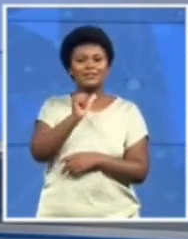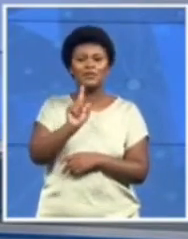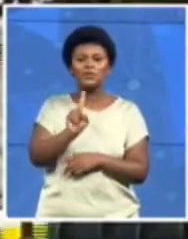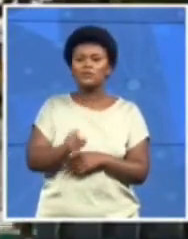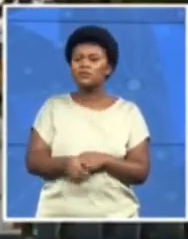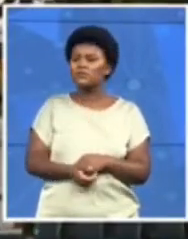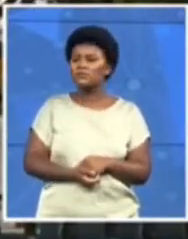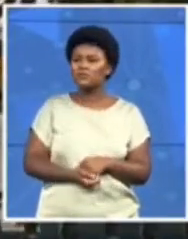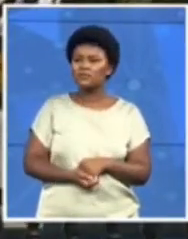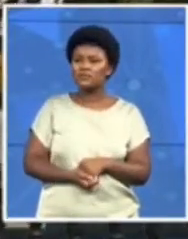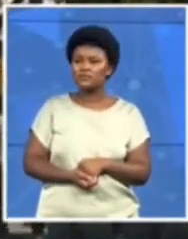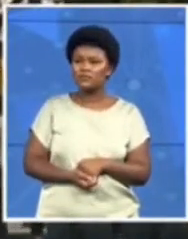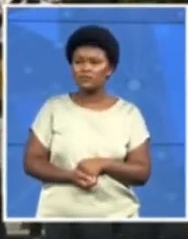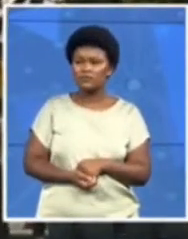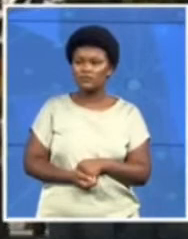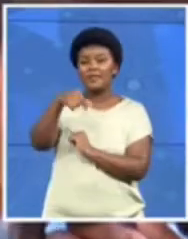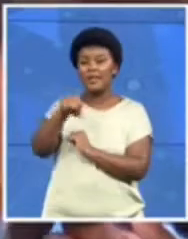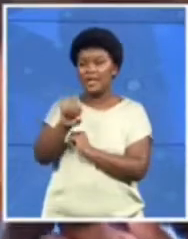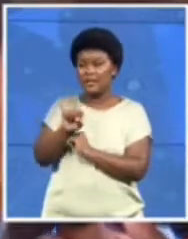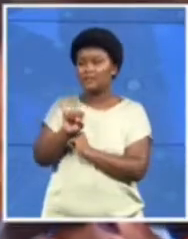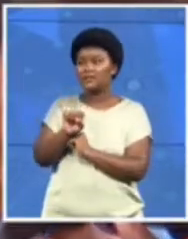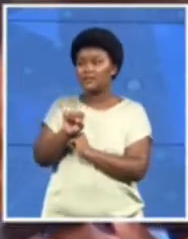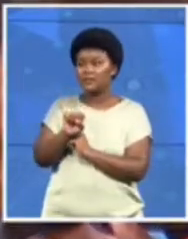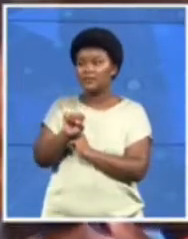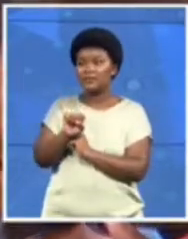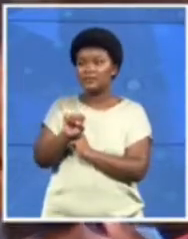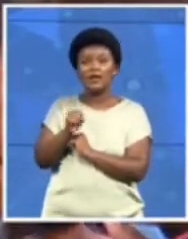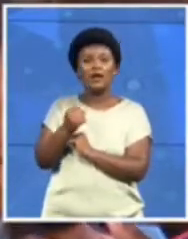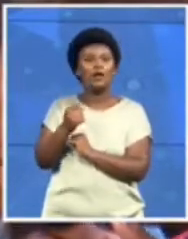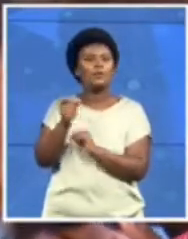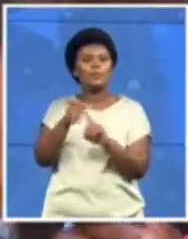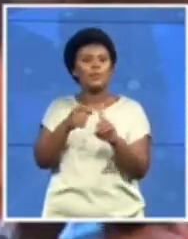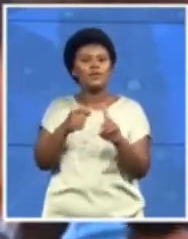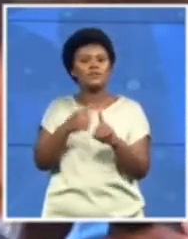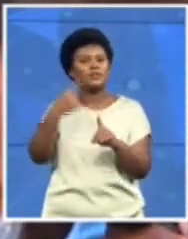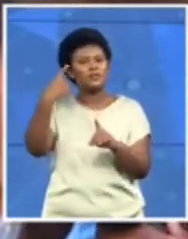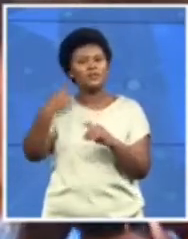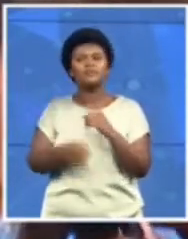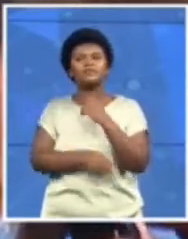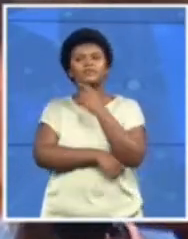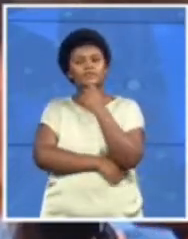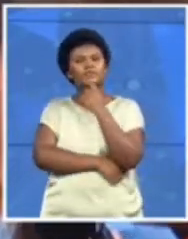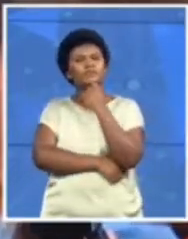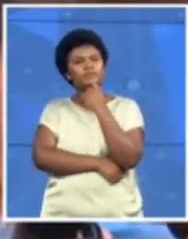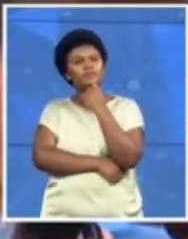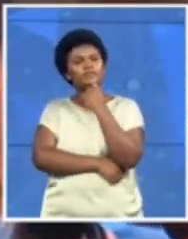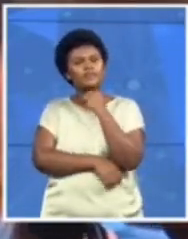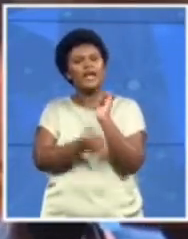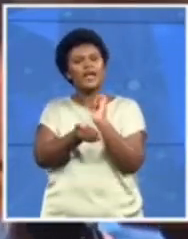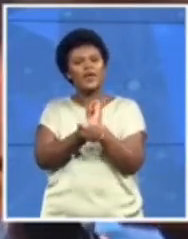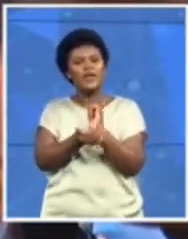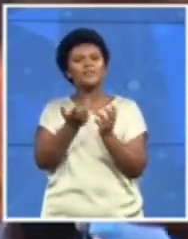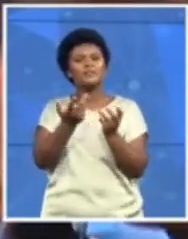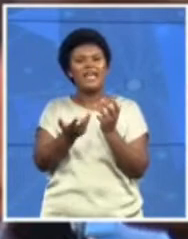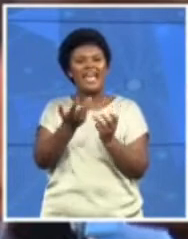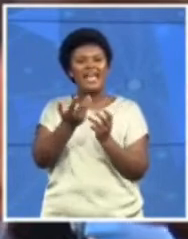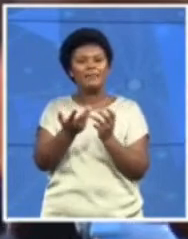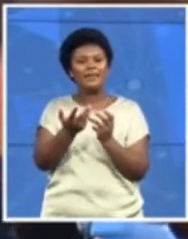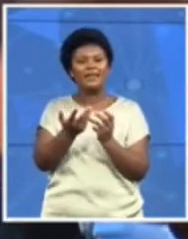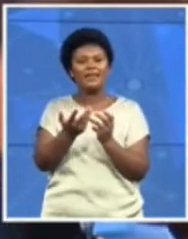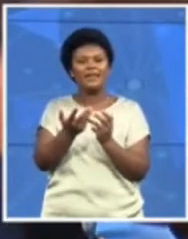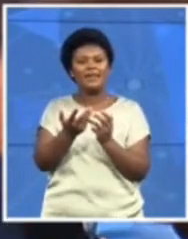That we can get together to discuss the state. Maybe he must have been arrested within certain proximity of the incident, which in this